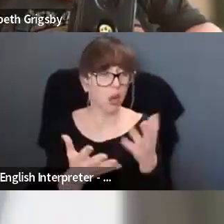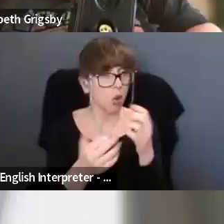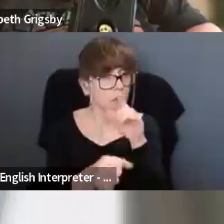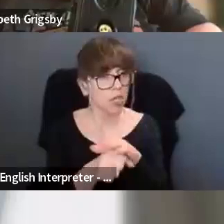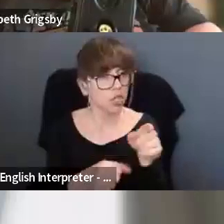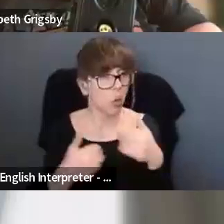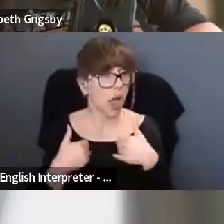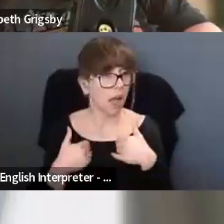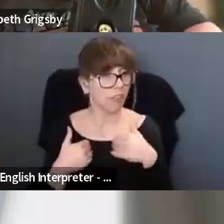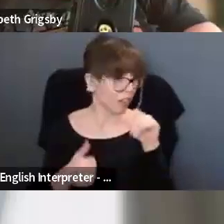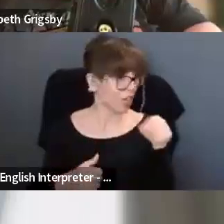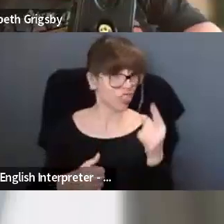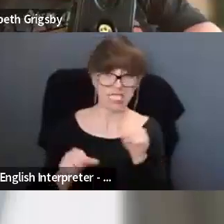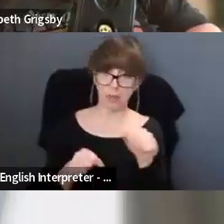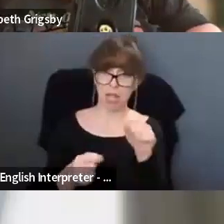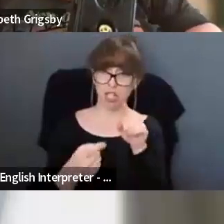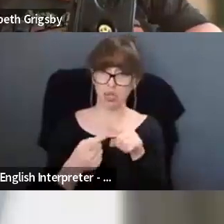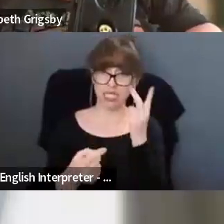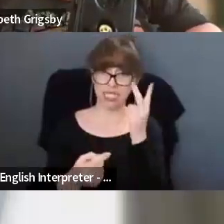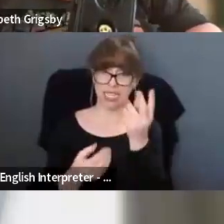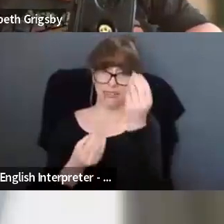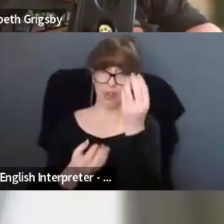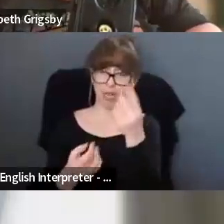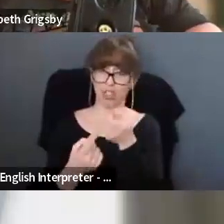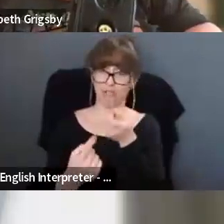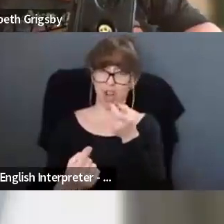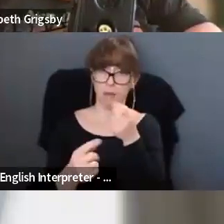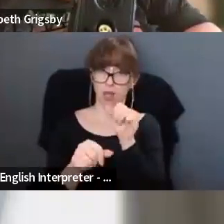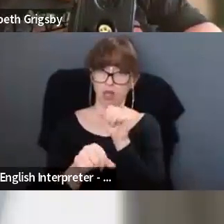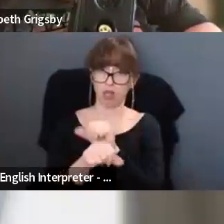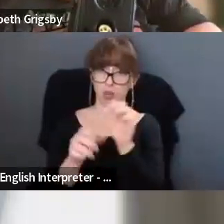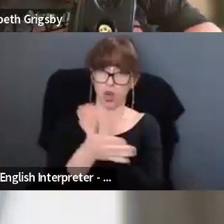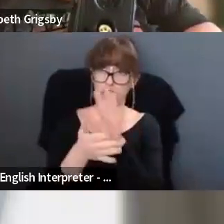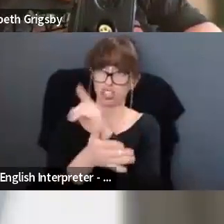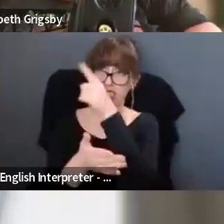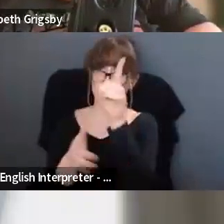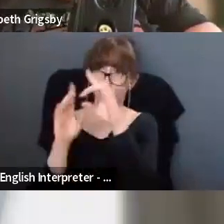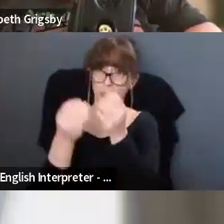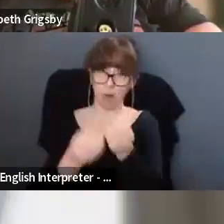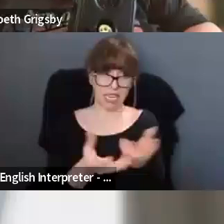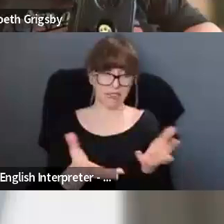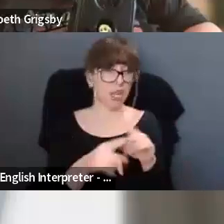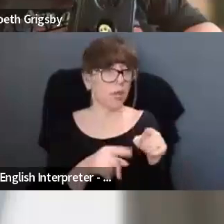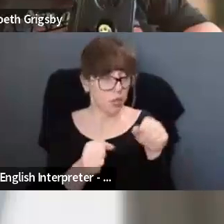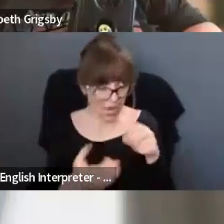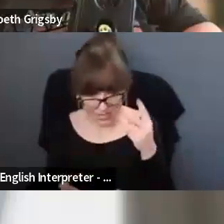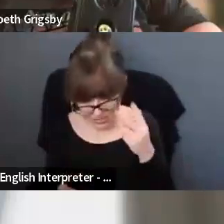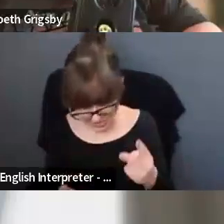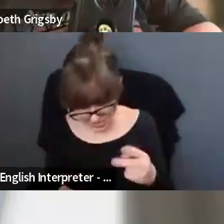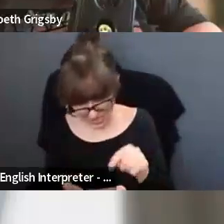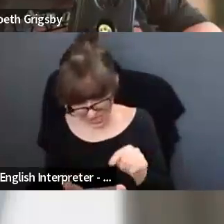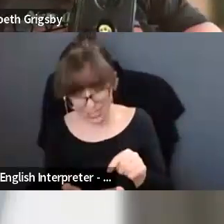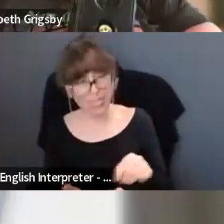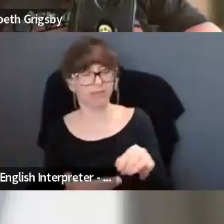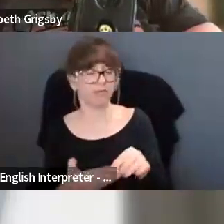the ability to look at the information from the worksheets that the department is giving, but you also see it in writing there for